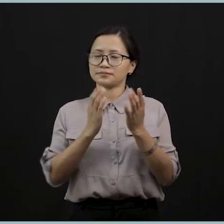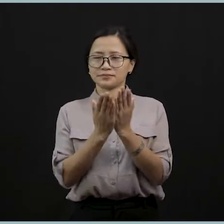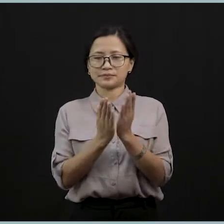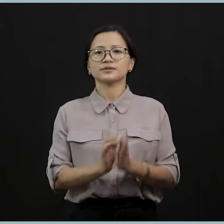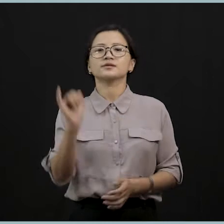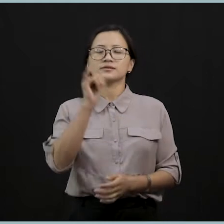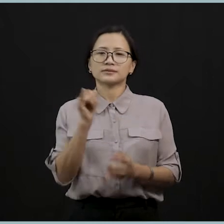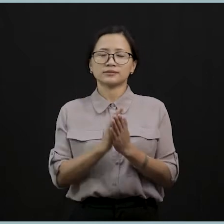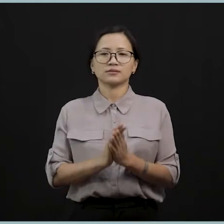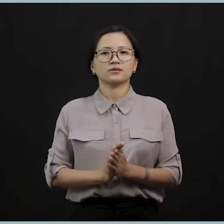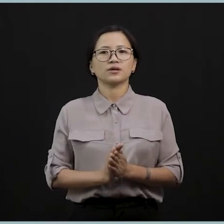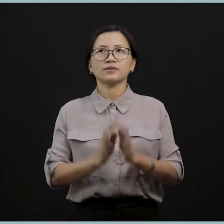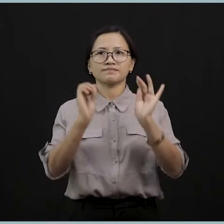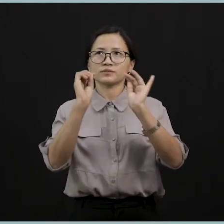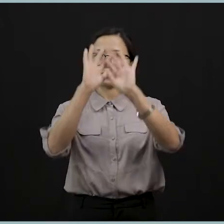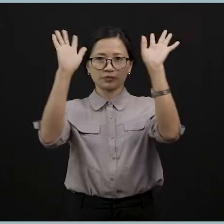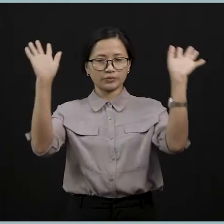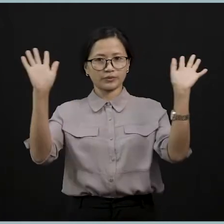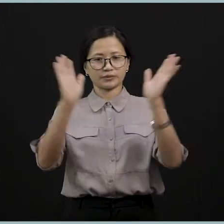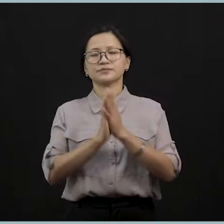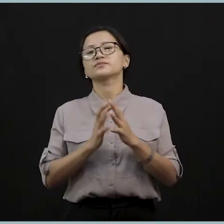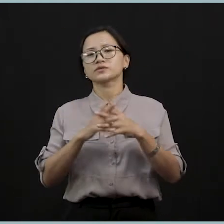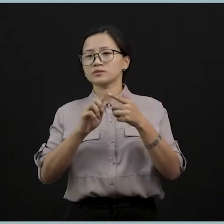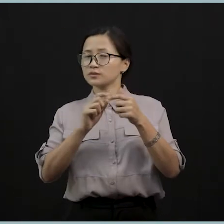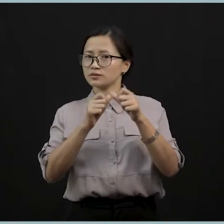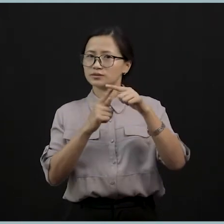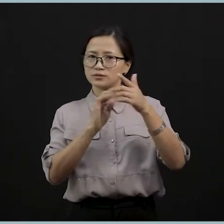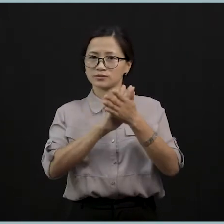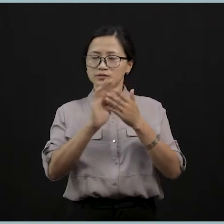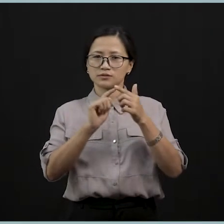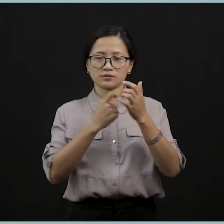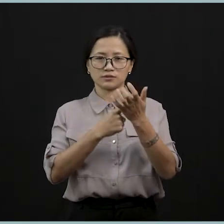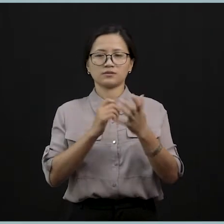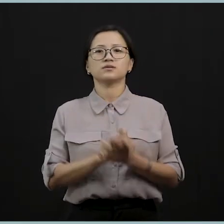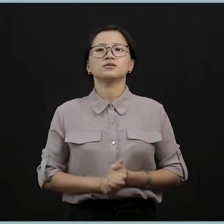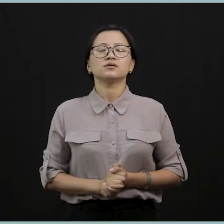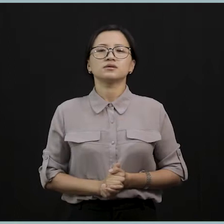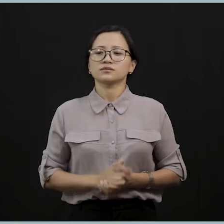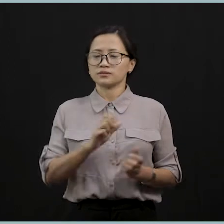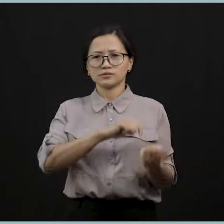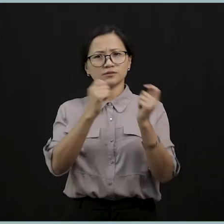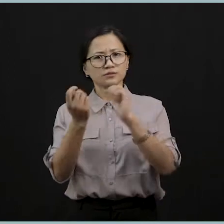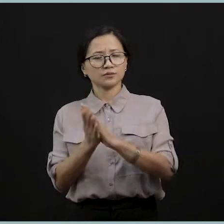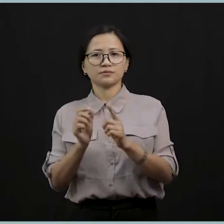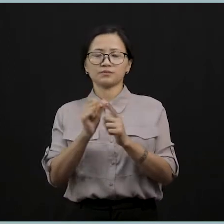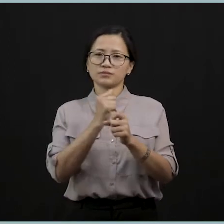of the lesson would be weather. Okay, weather. So you can all turn to page